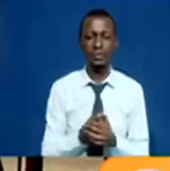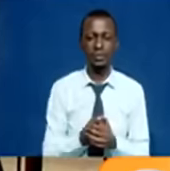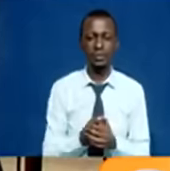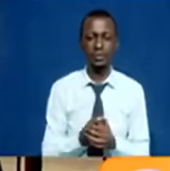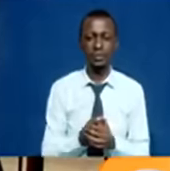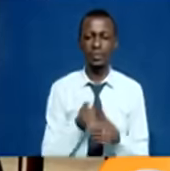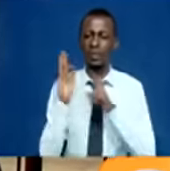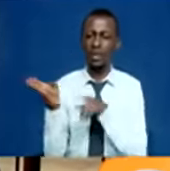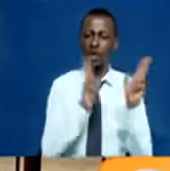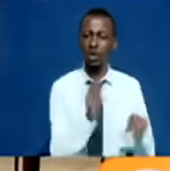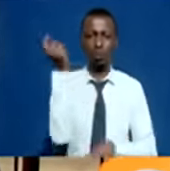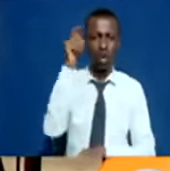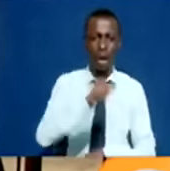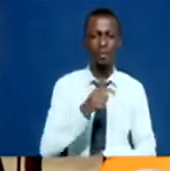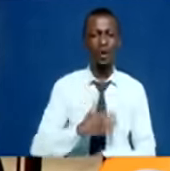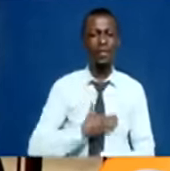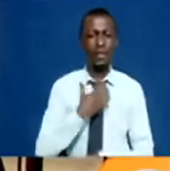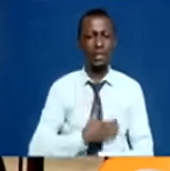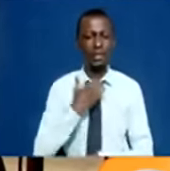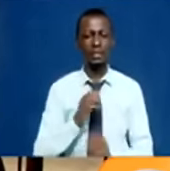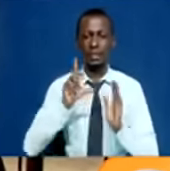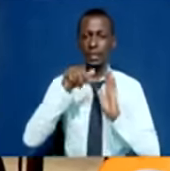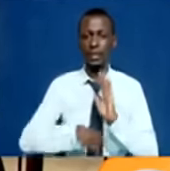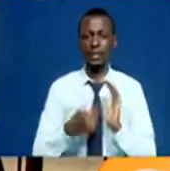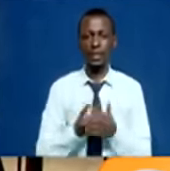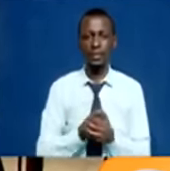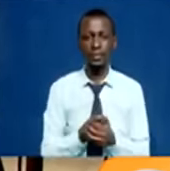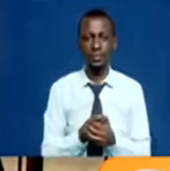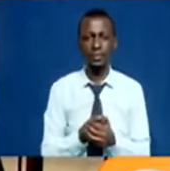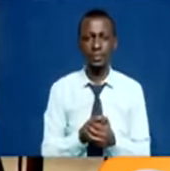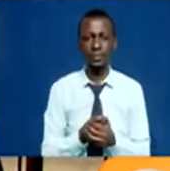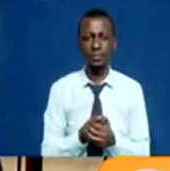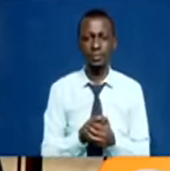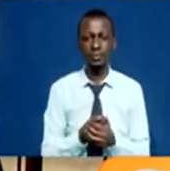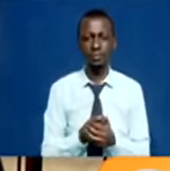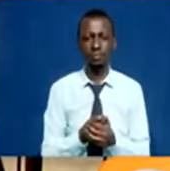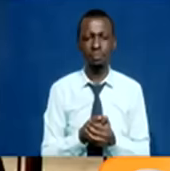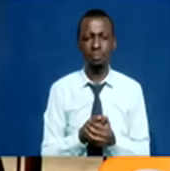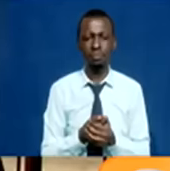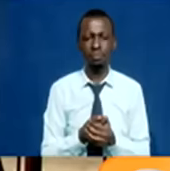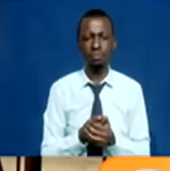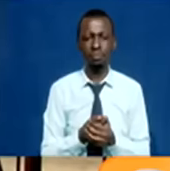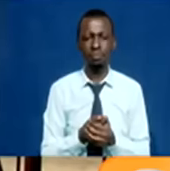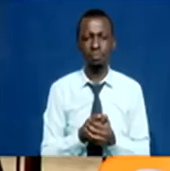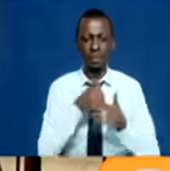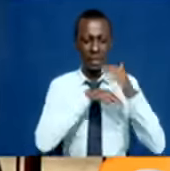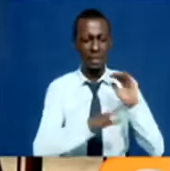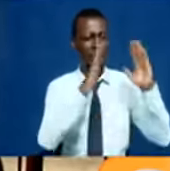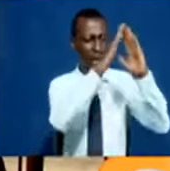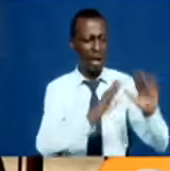akakuja kawaida kama kumtembelea. Baadaye aliweza kumfungia the next